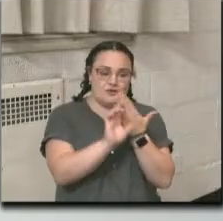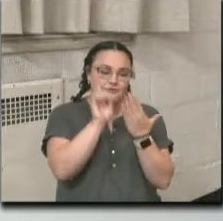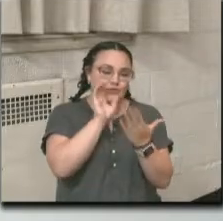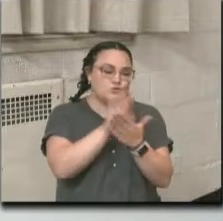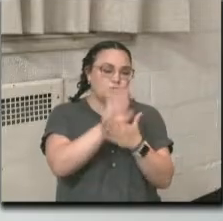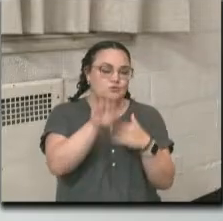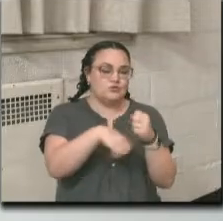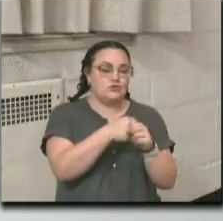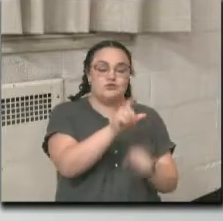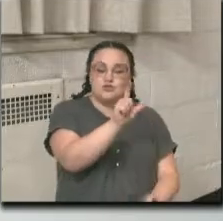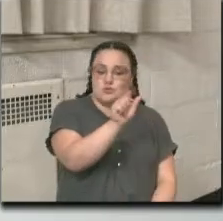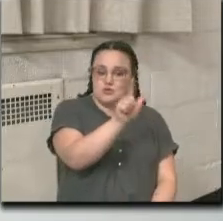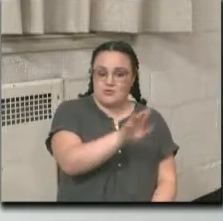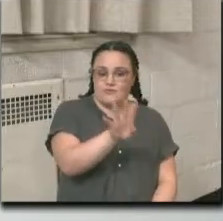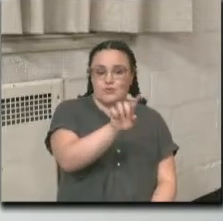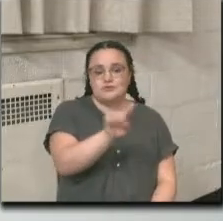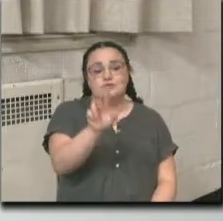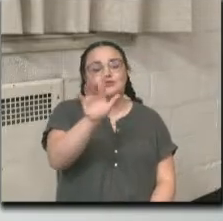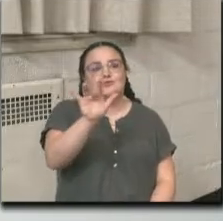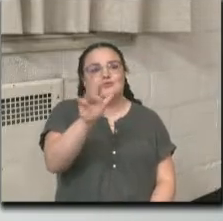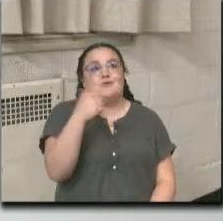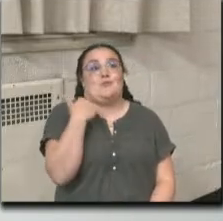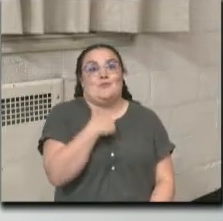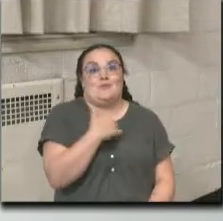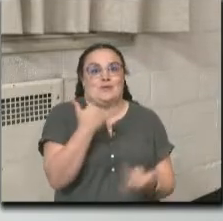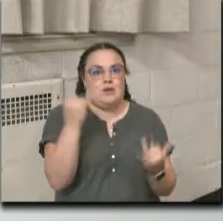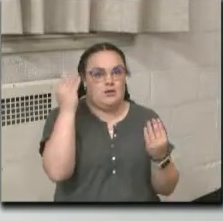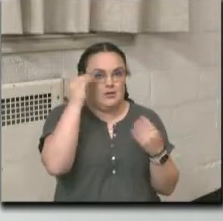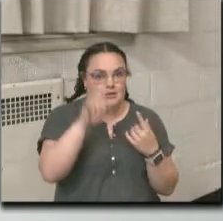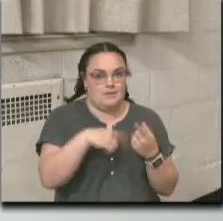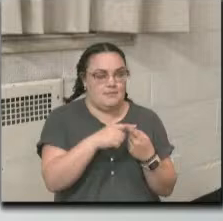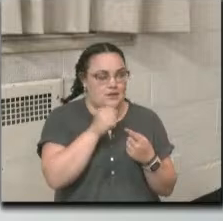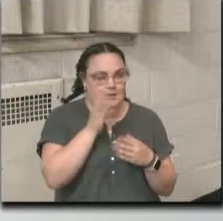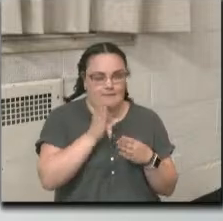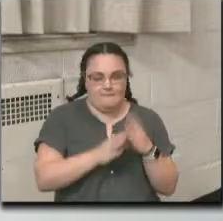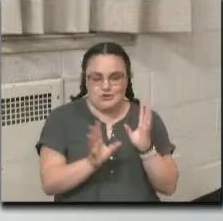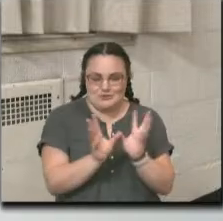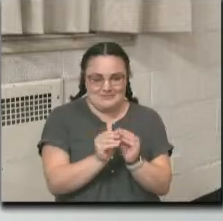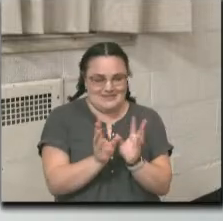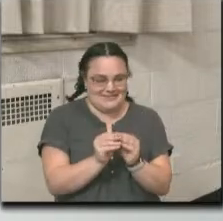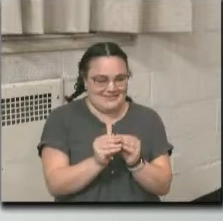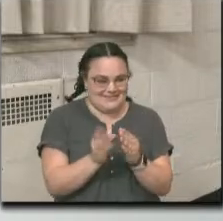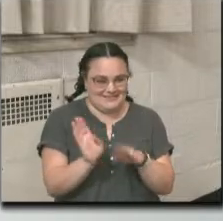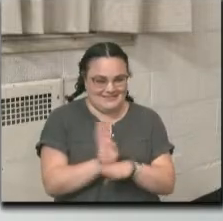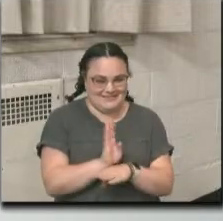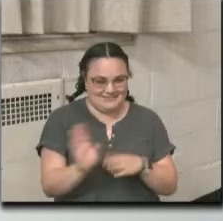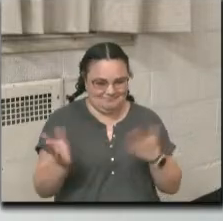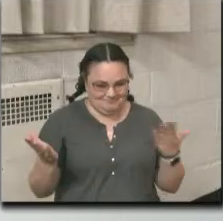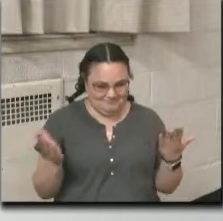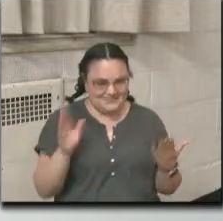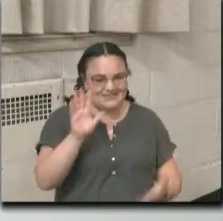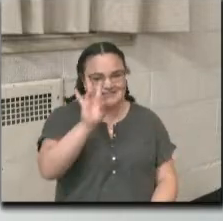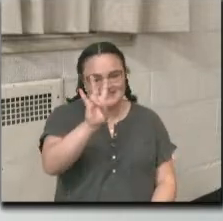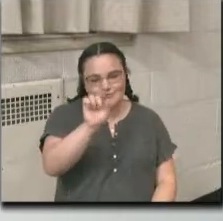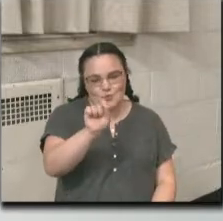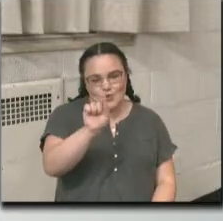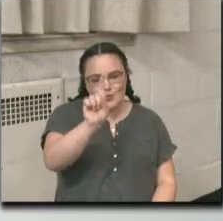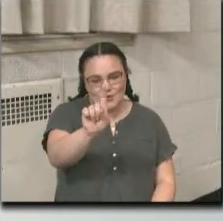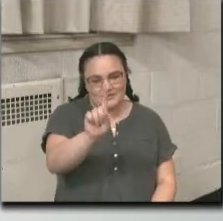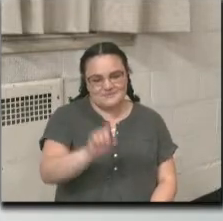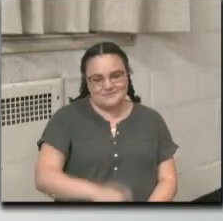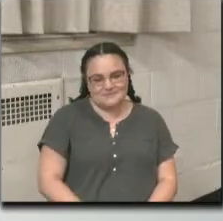2024-2025. We will now consider the unfinished business. Second reader, item 7.1.